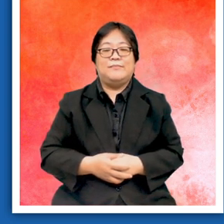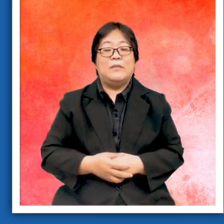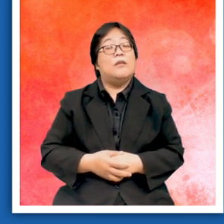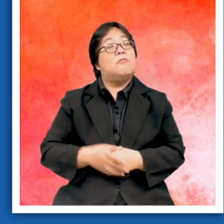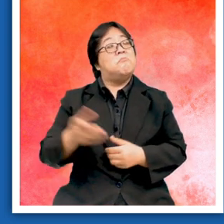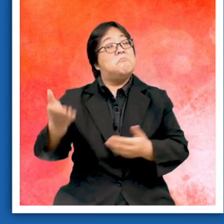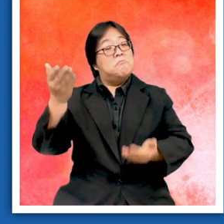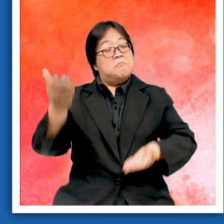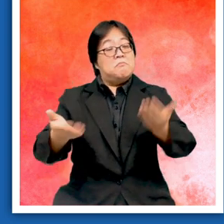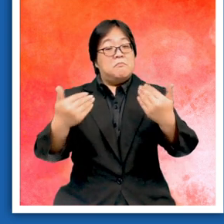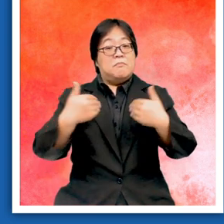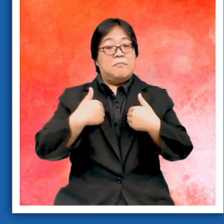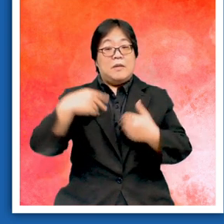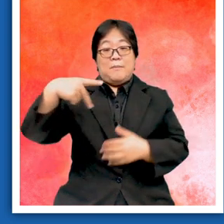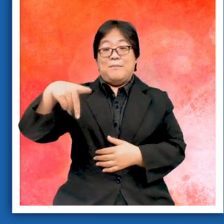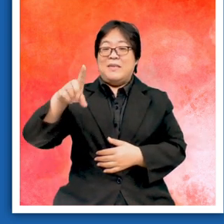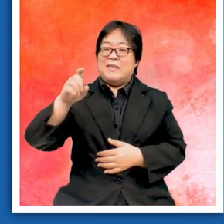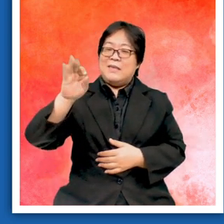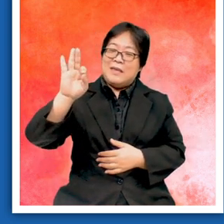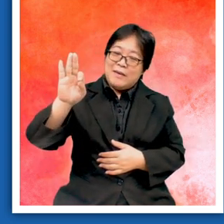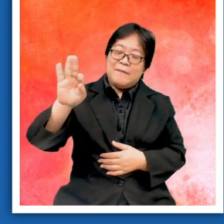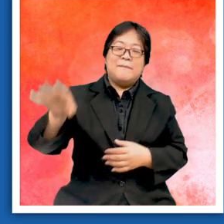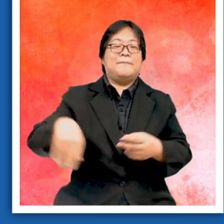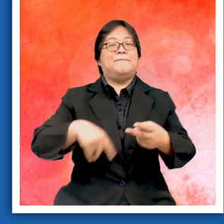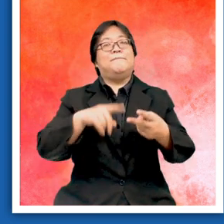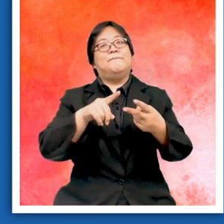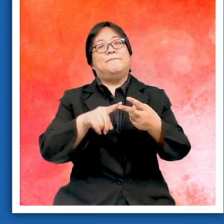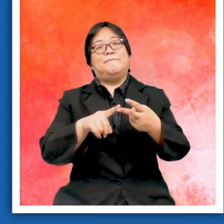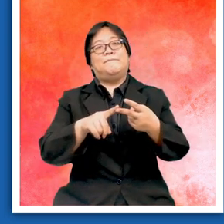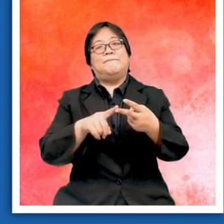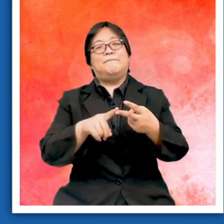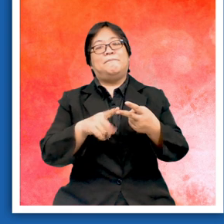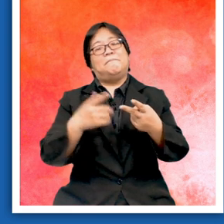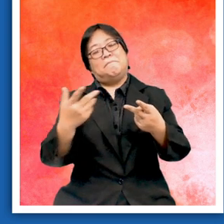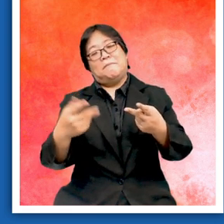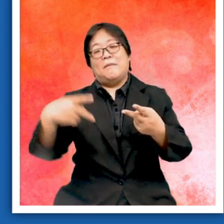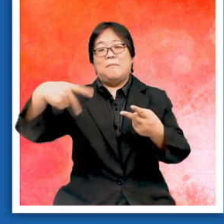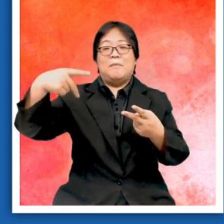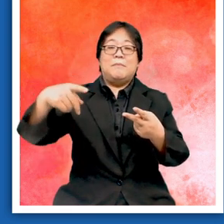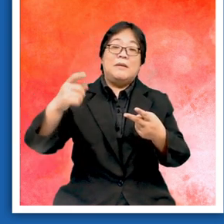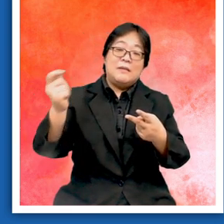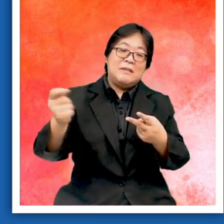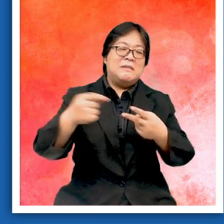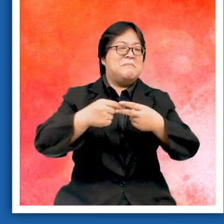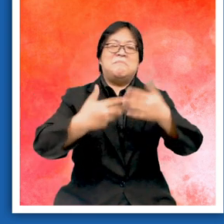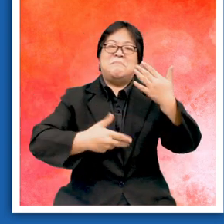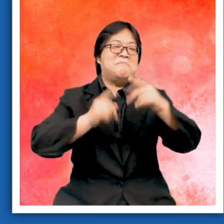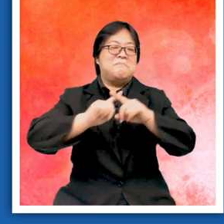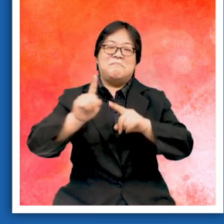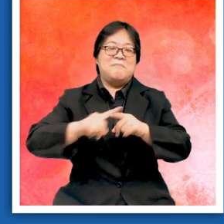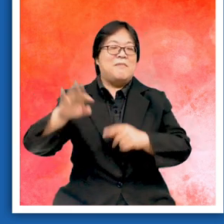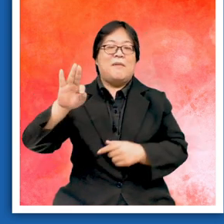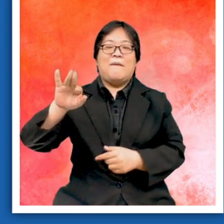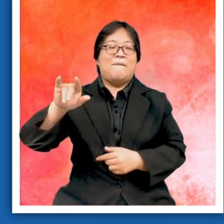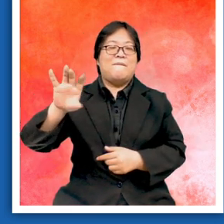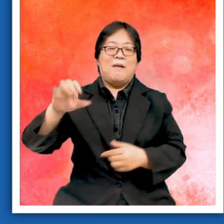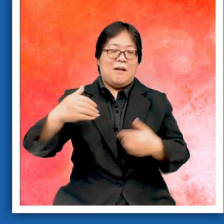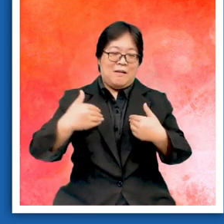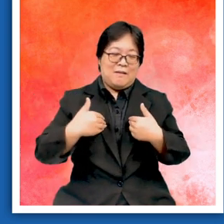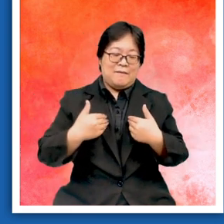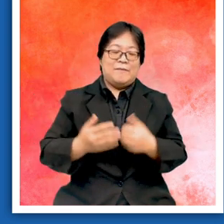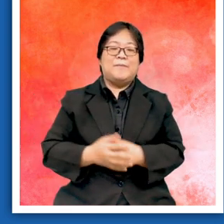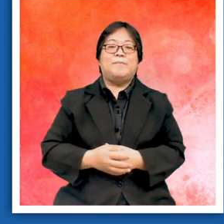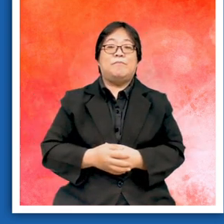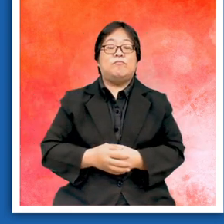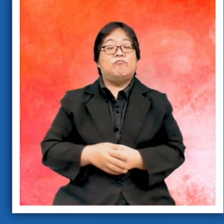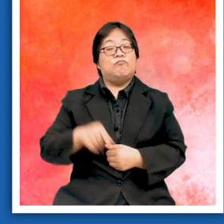It might have the PDF file, you can have the PPT file, and so on. And in